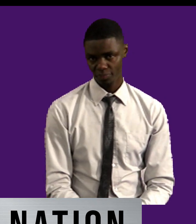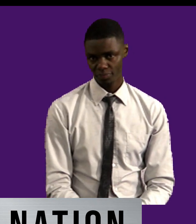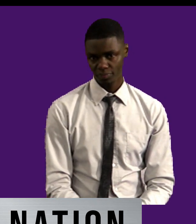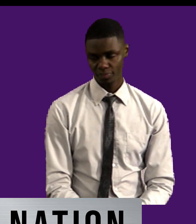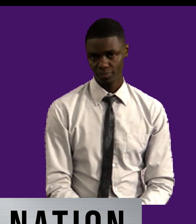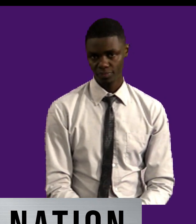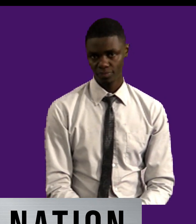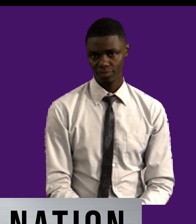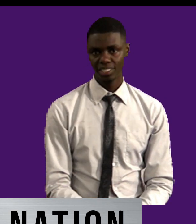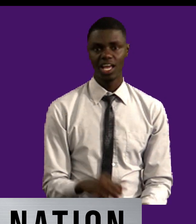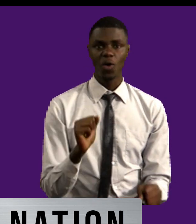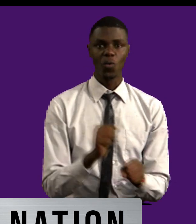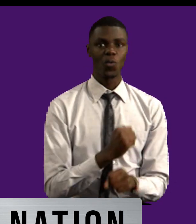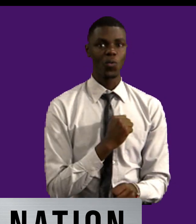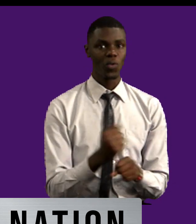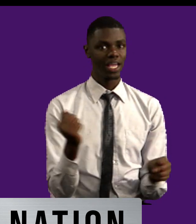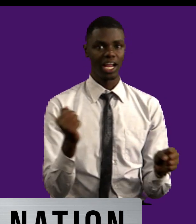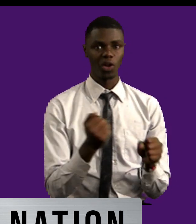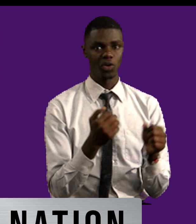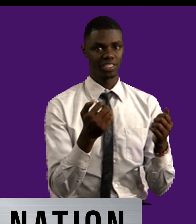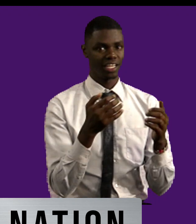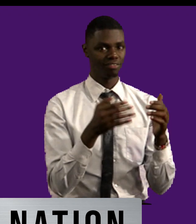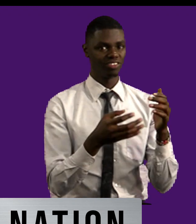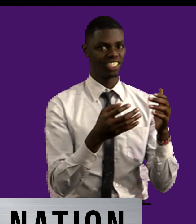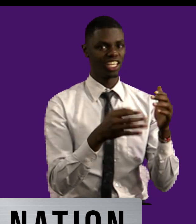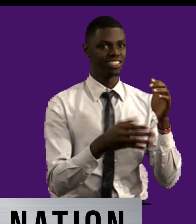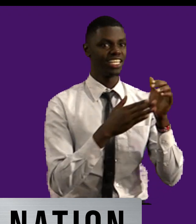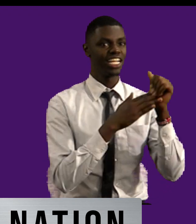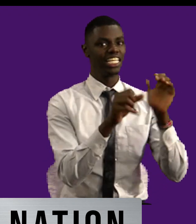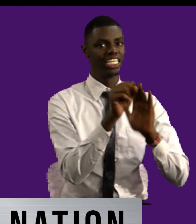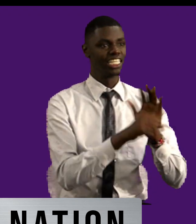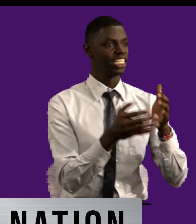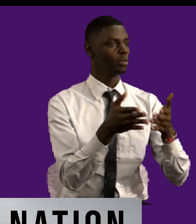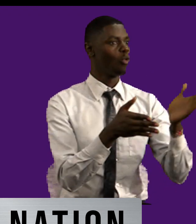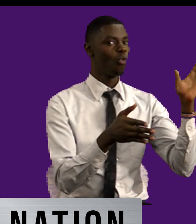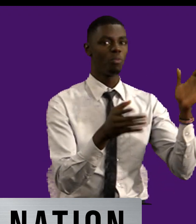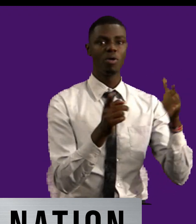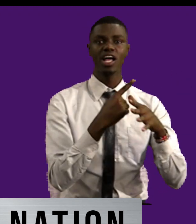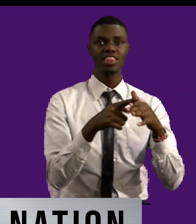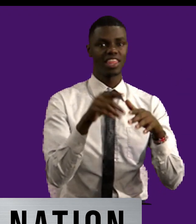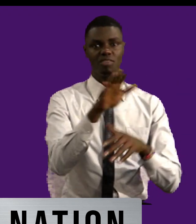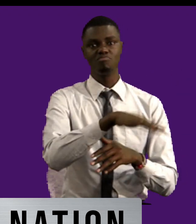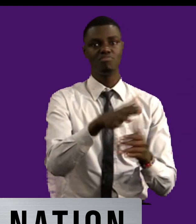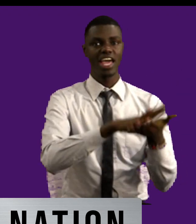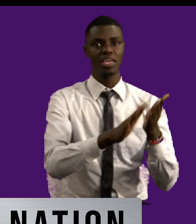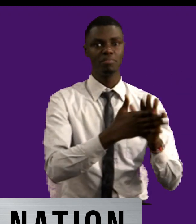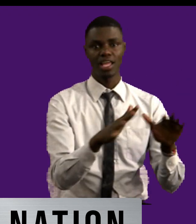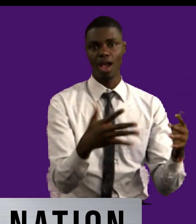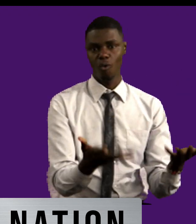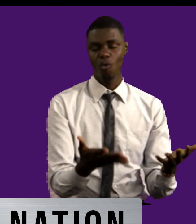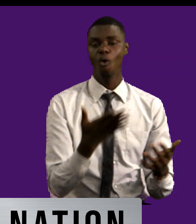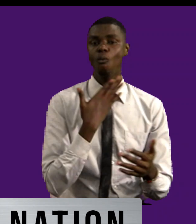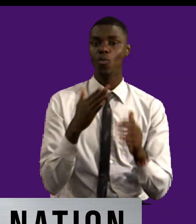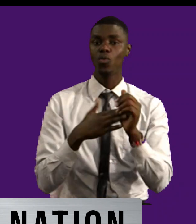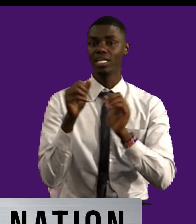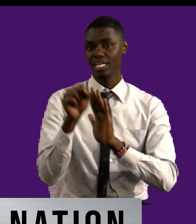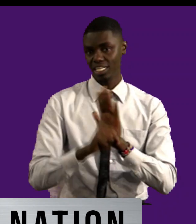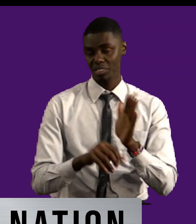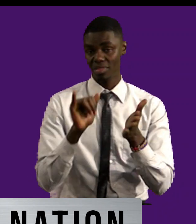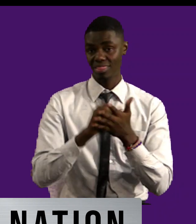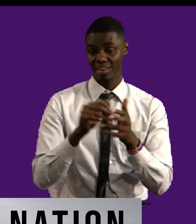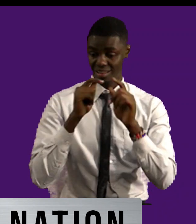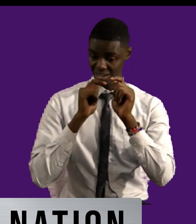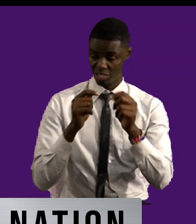We can't exist in a vacuum. We want leadership that respects human